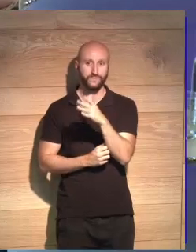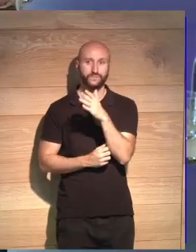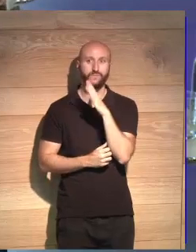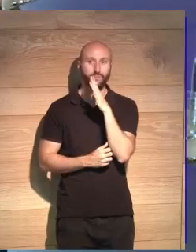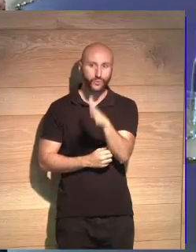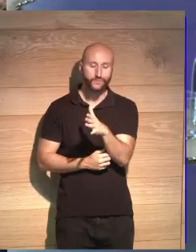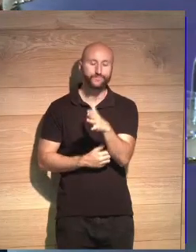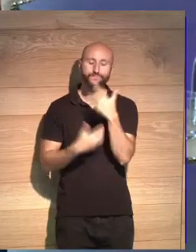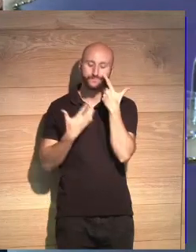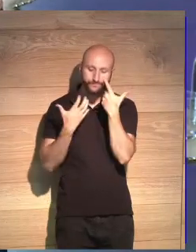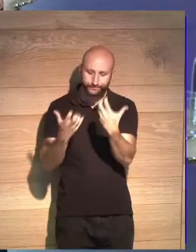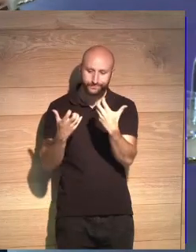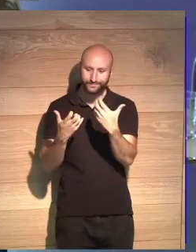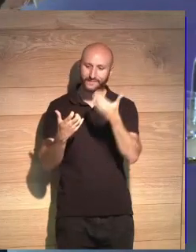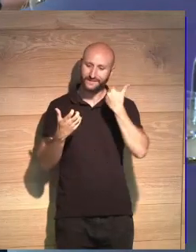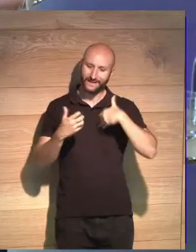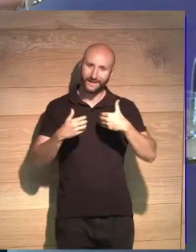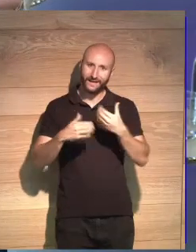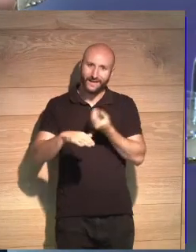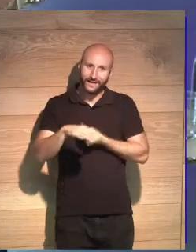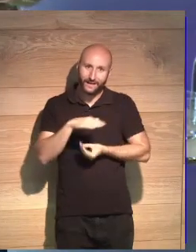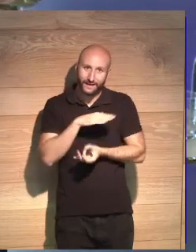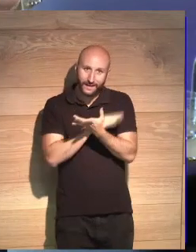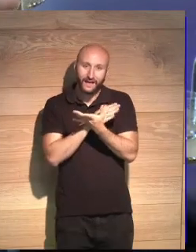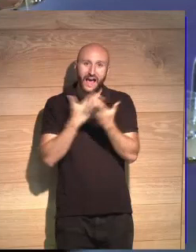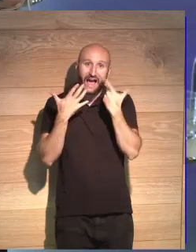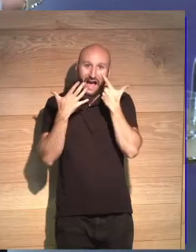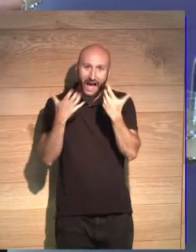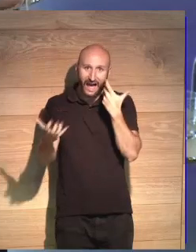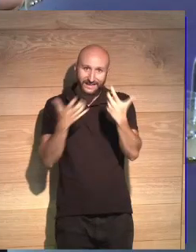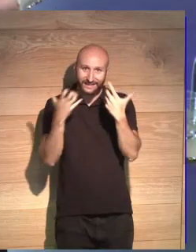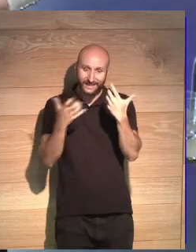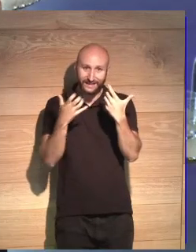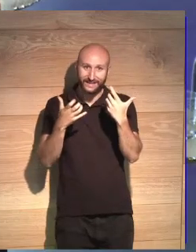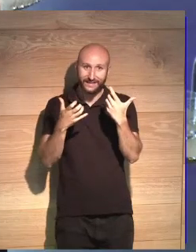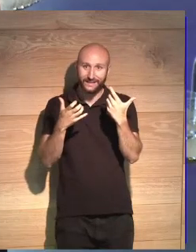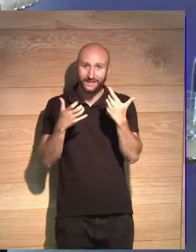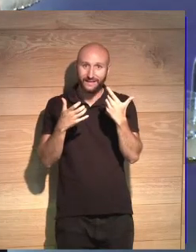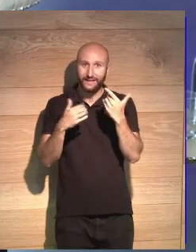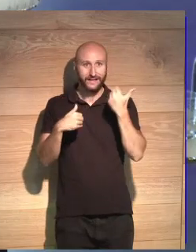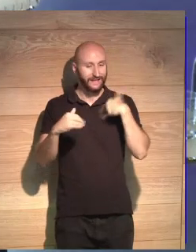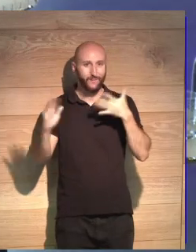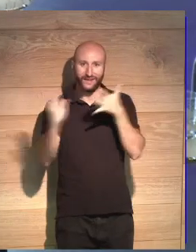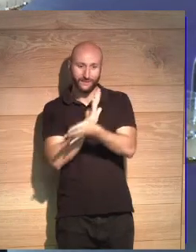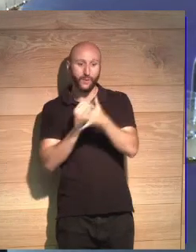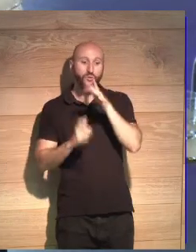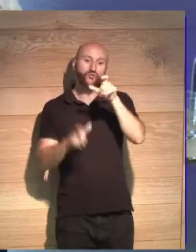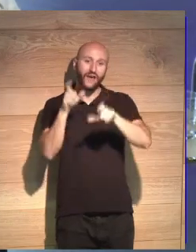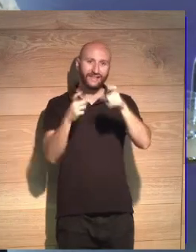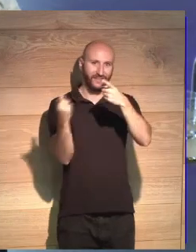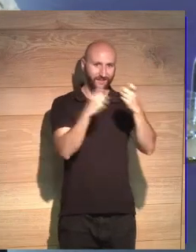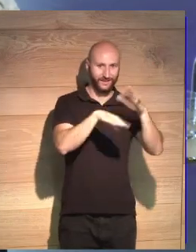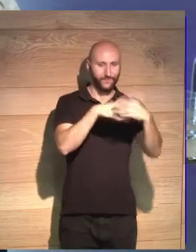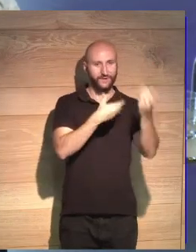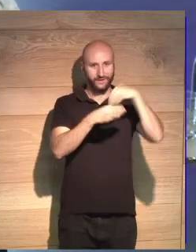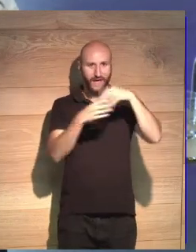just something he said, but because there was a clear environment for this new art